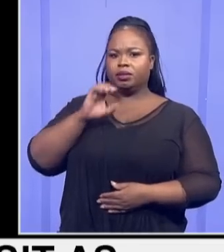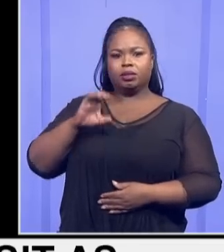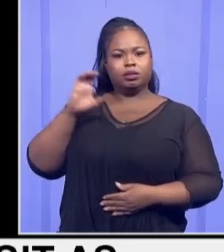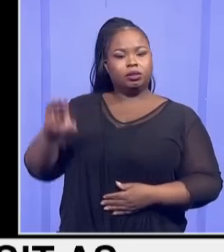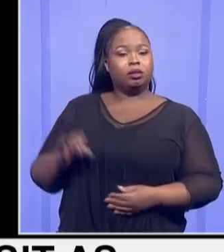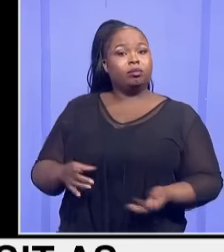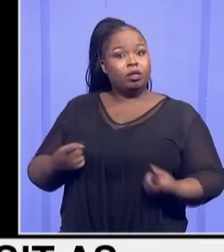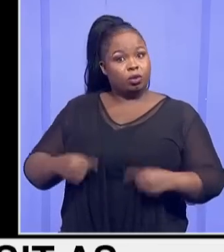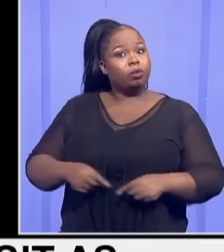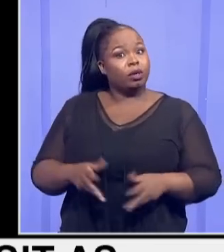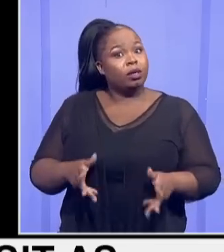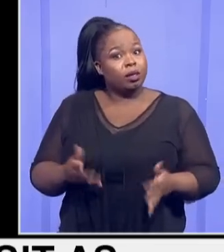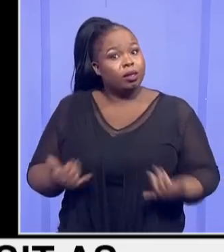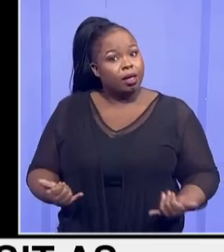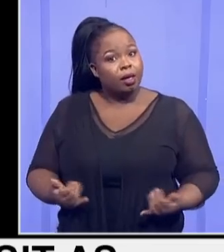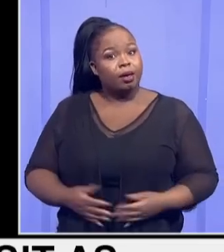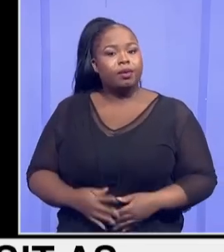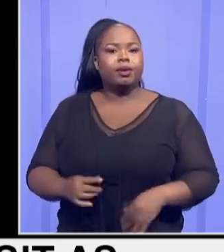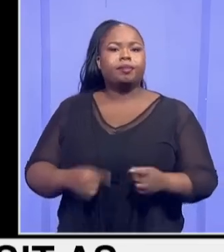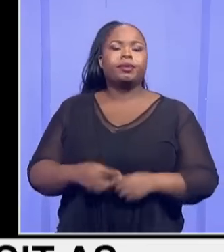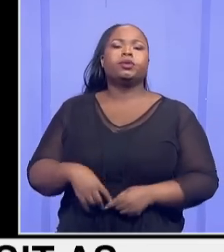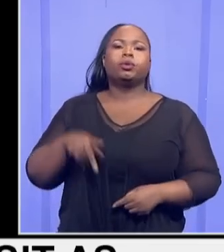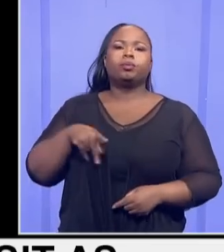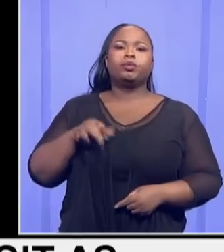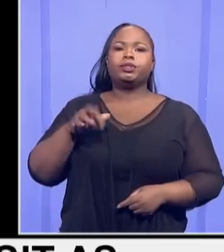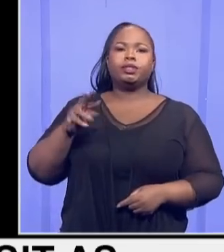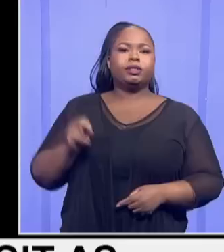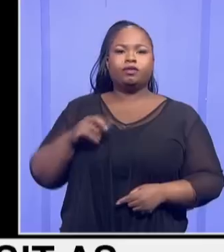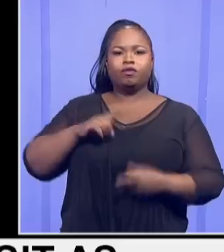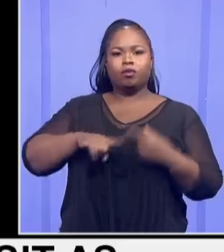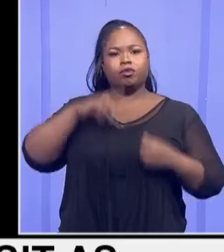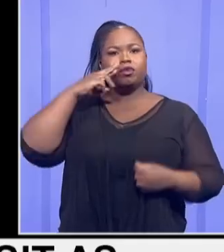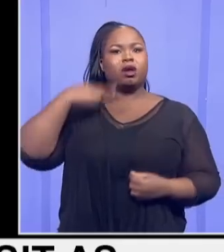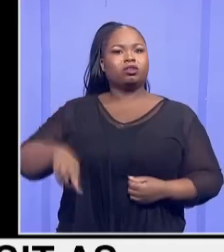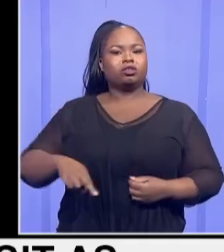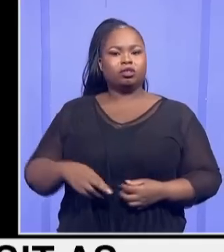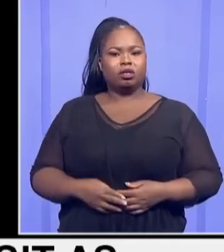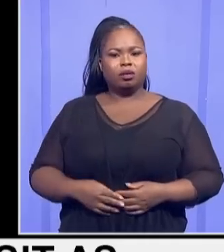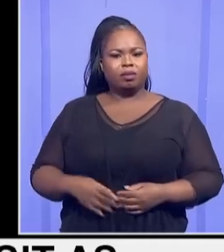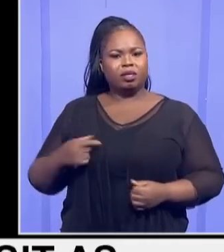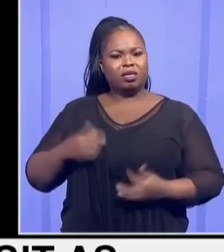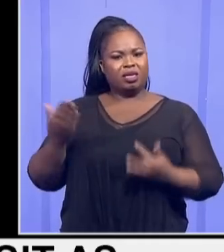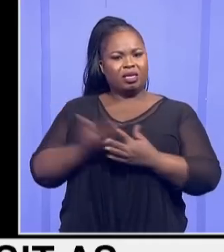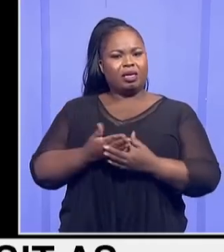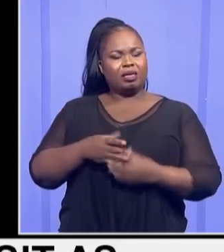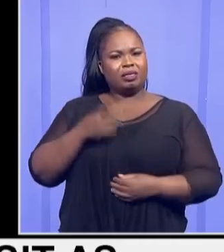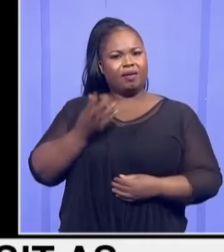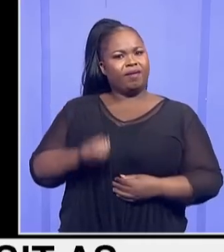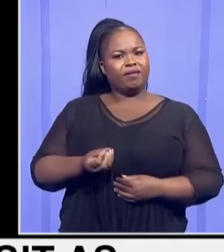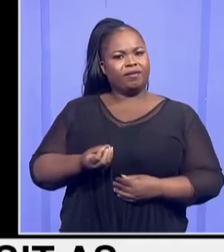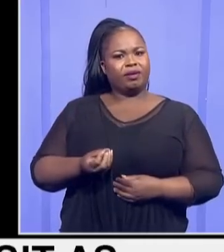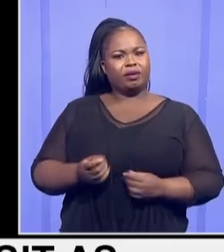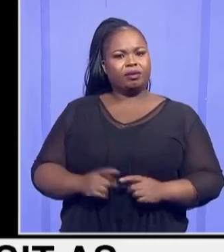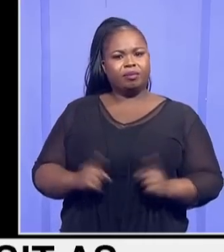we are now with regards to President Putin of Russia, who has a case to answer,